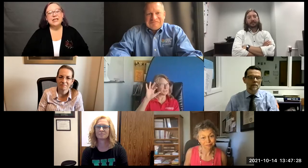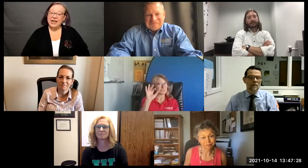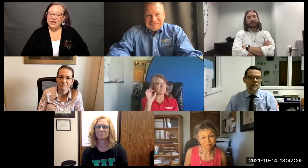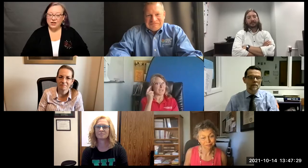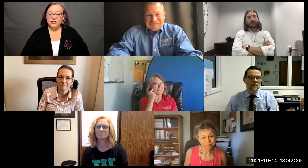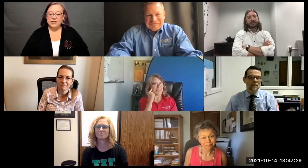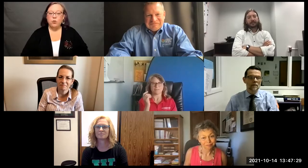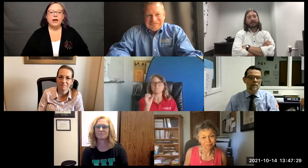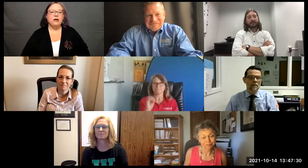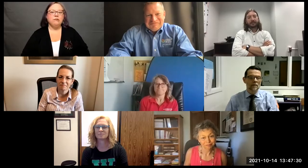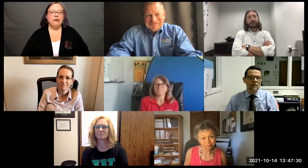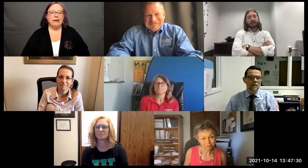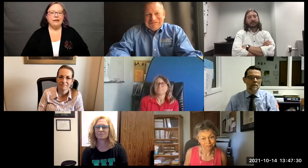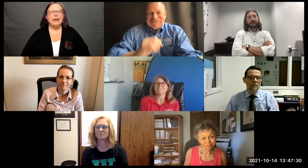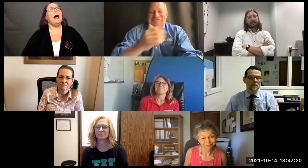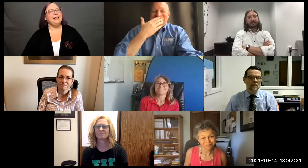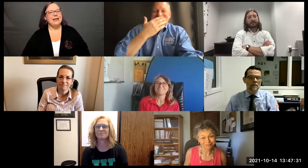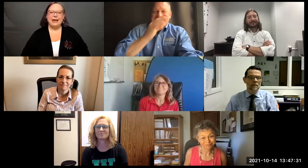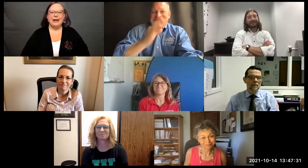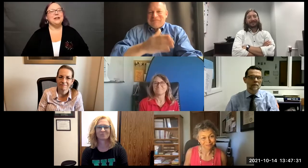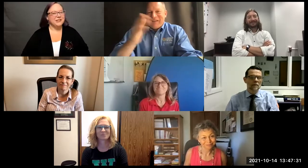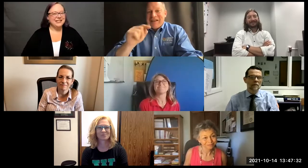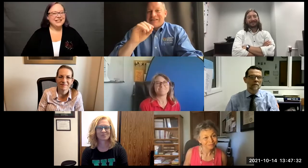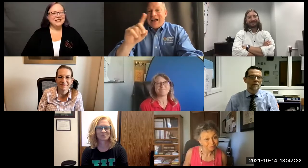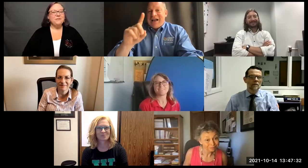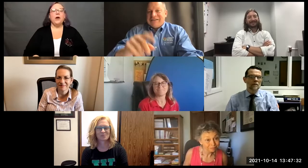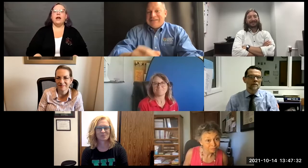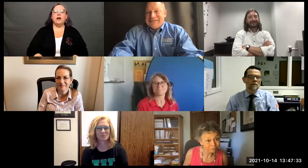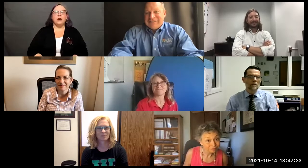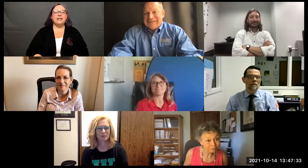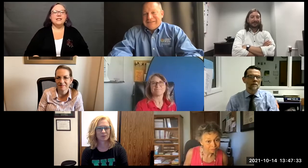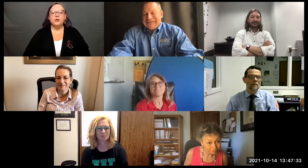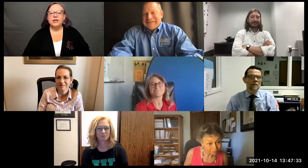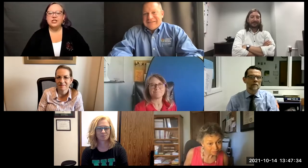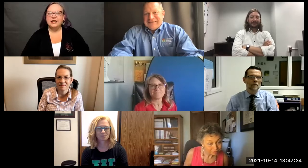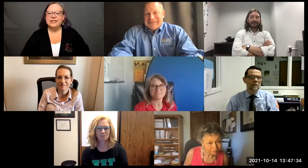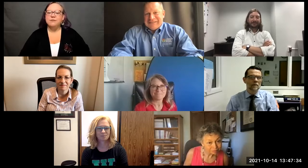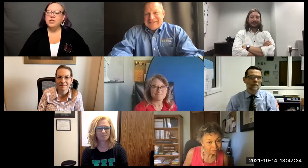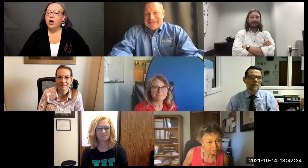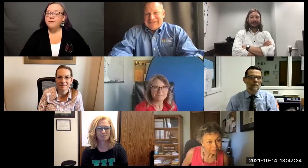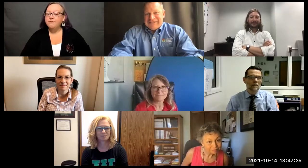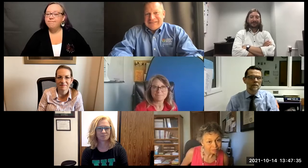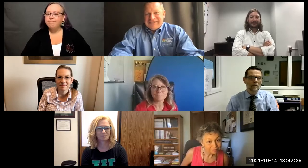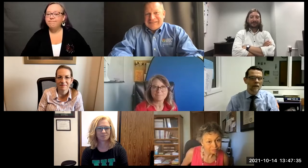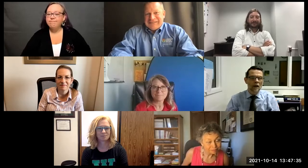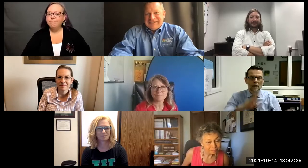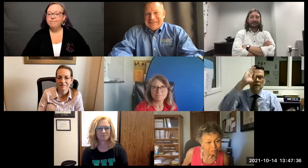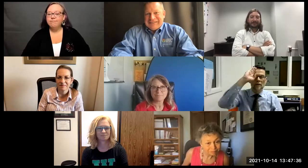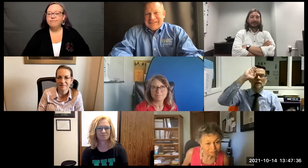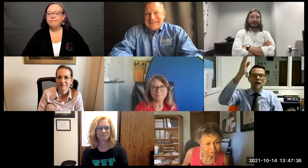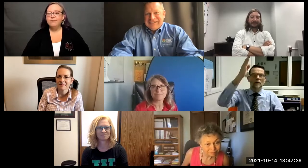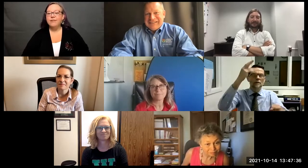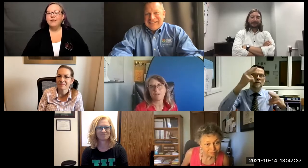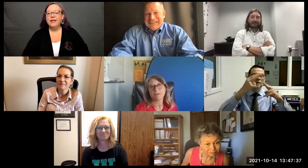about 8 years now. Well, I think 8-9 years. Okay, great. Thanks so much, Stacy. Todd?